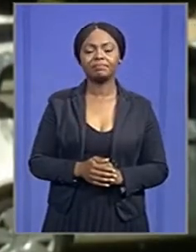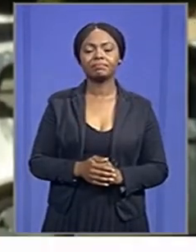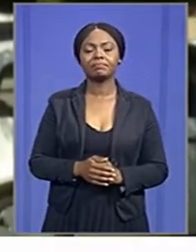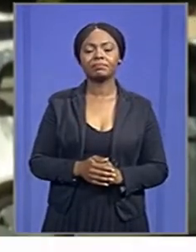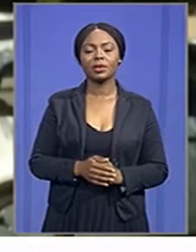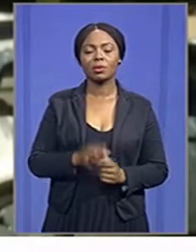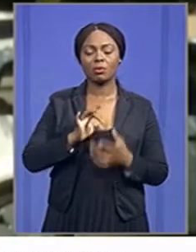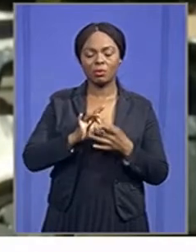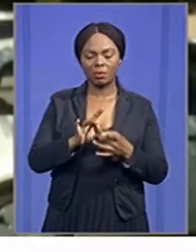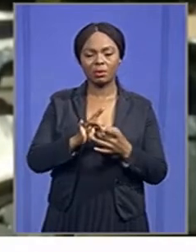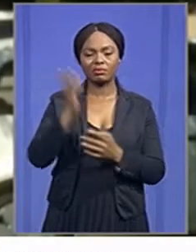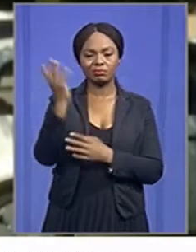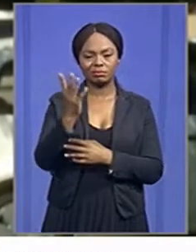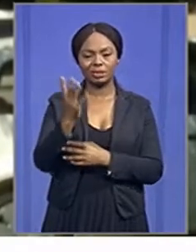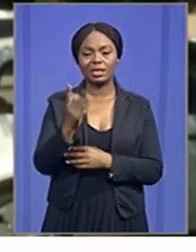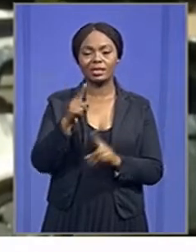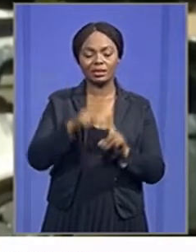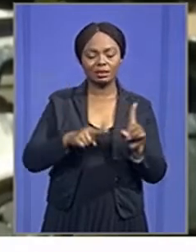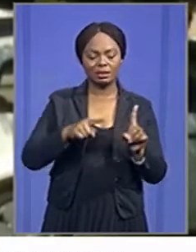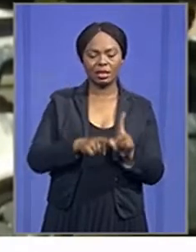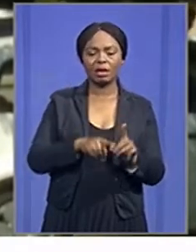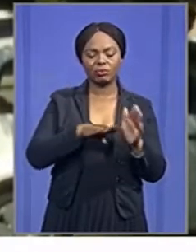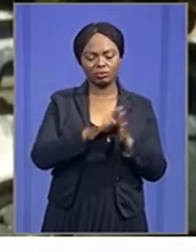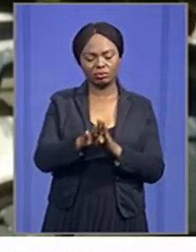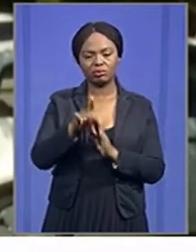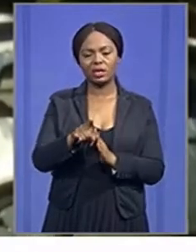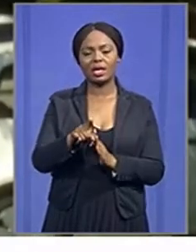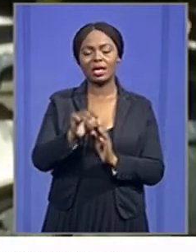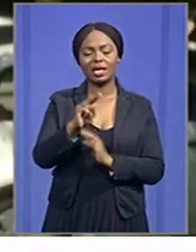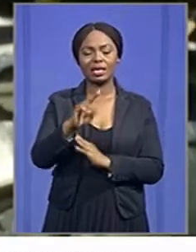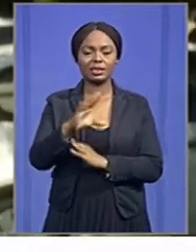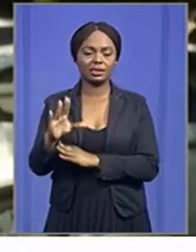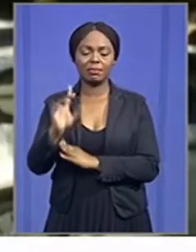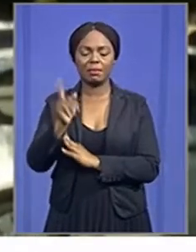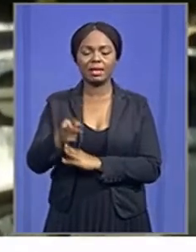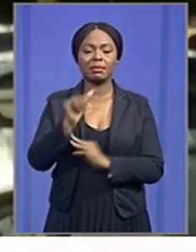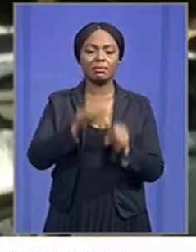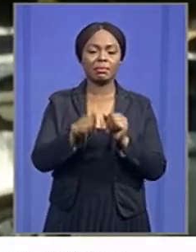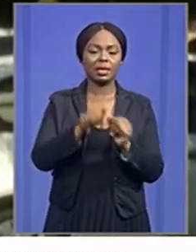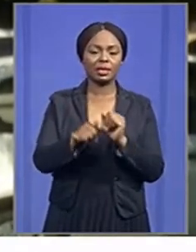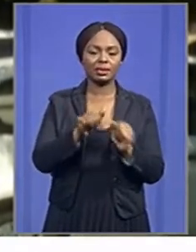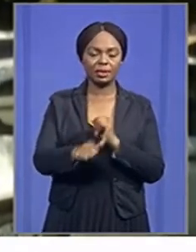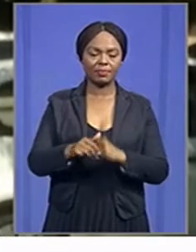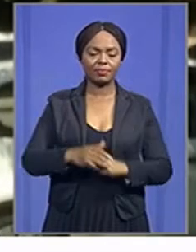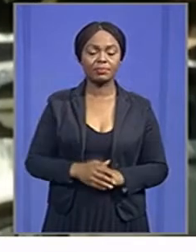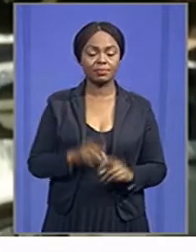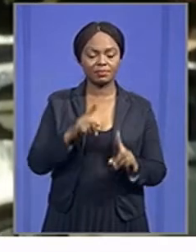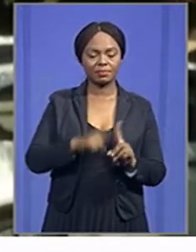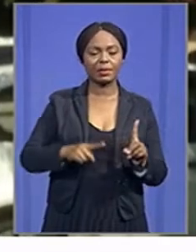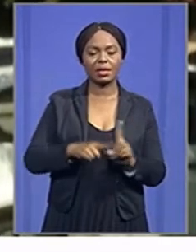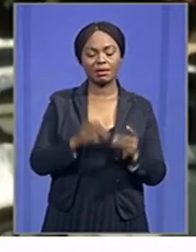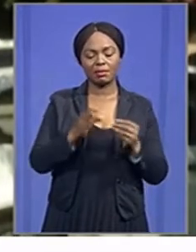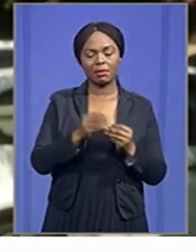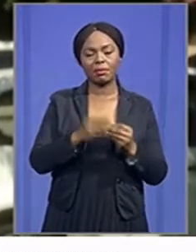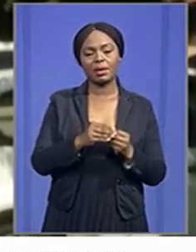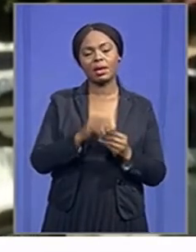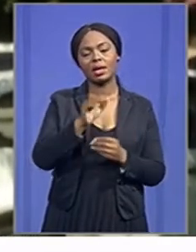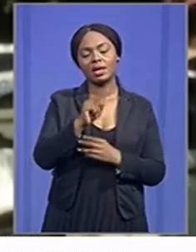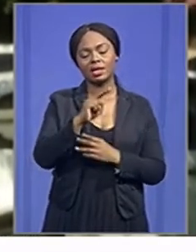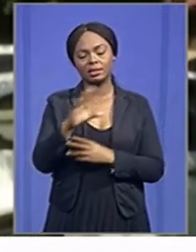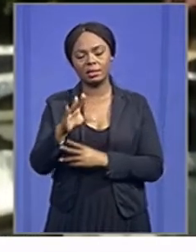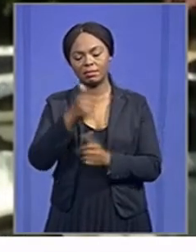one of the leaders that can self-reflect to say, as an organization, as a deployee of the ANC, how are